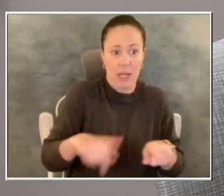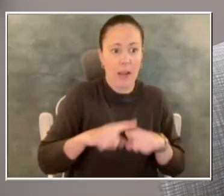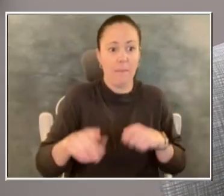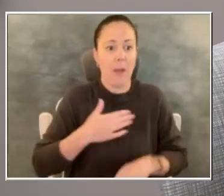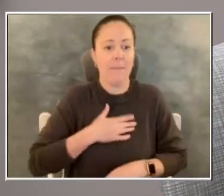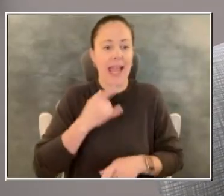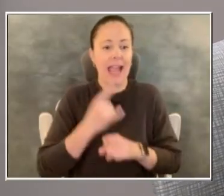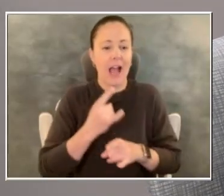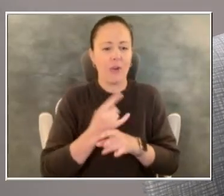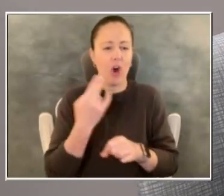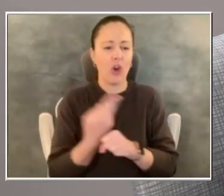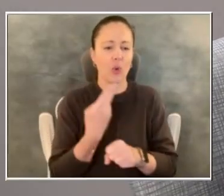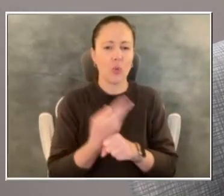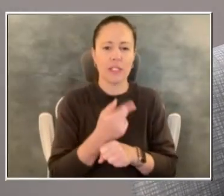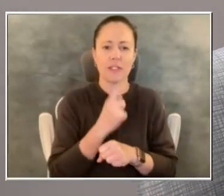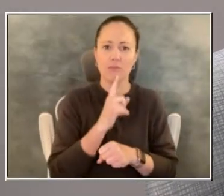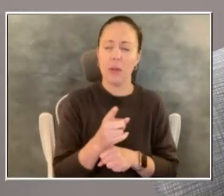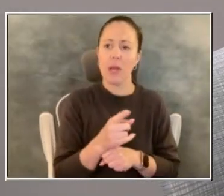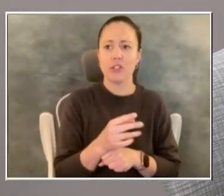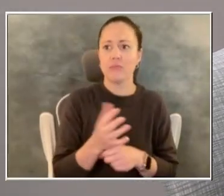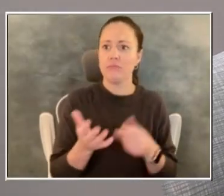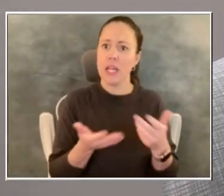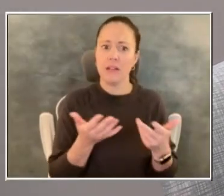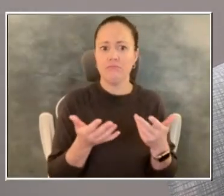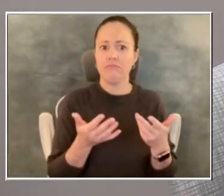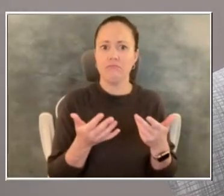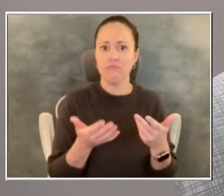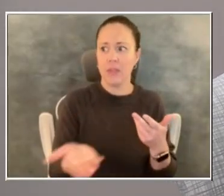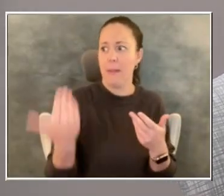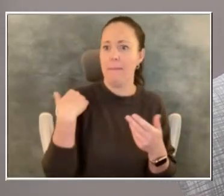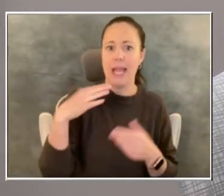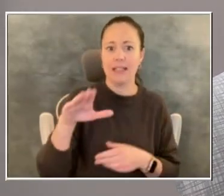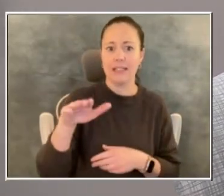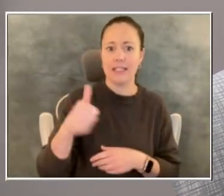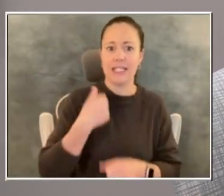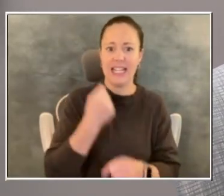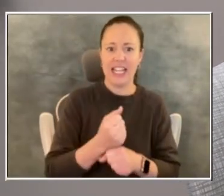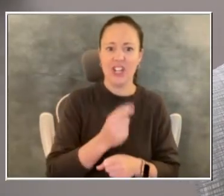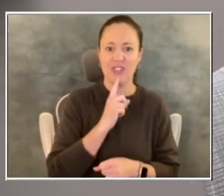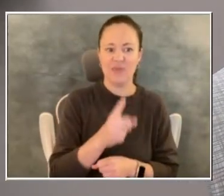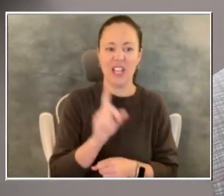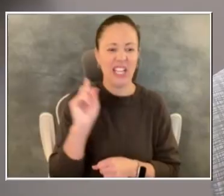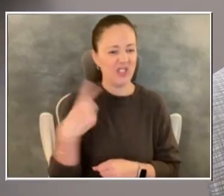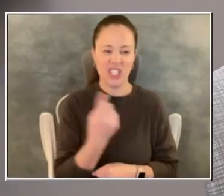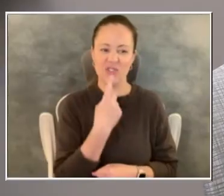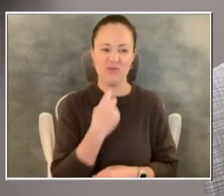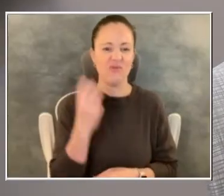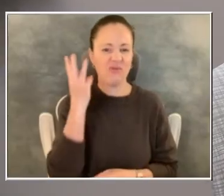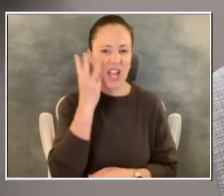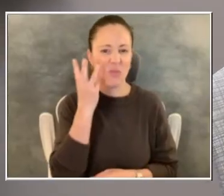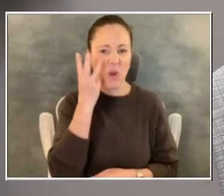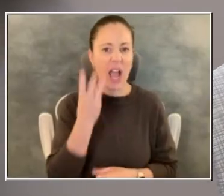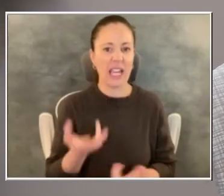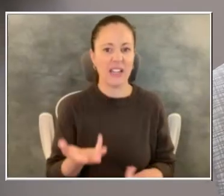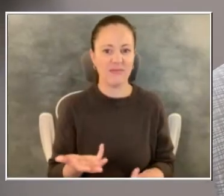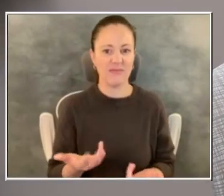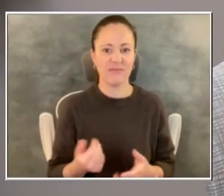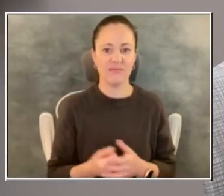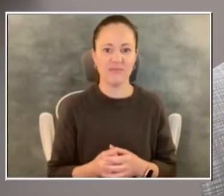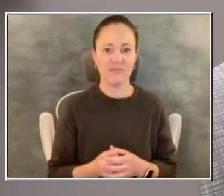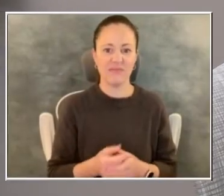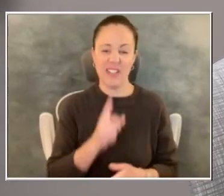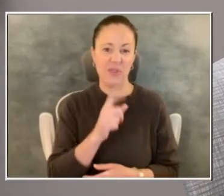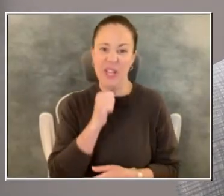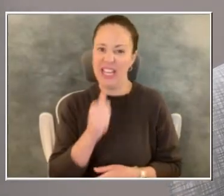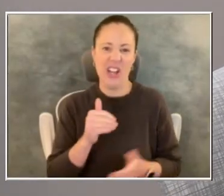pretty much been, in the past 10 years, just red wine, and pretty much not that